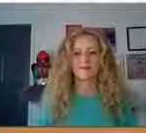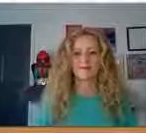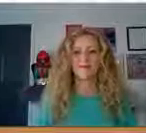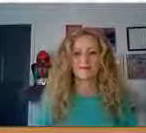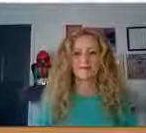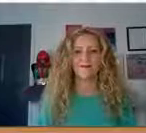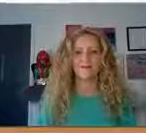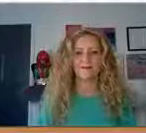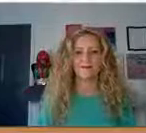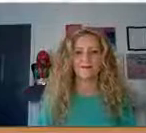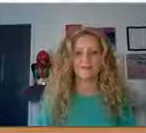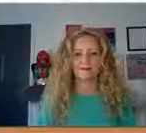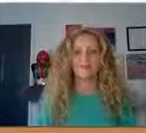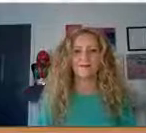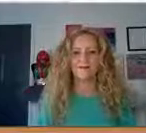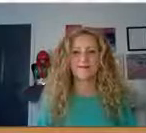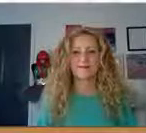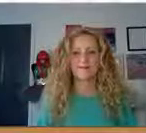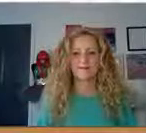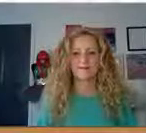Jesus. I love like